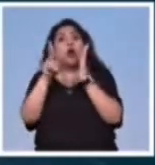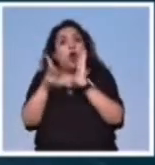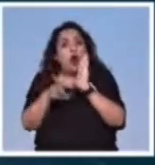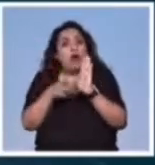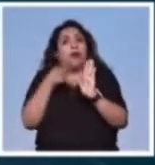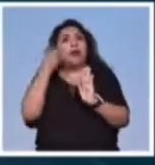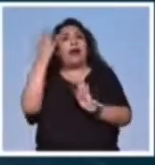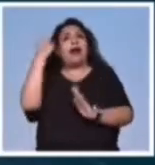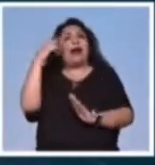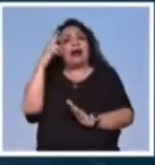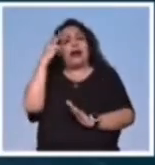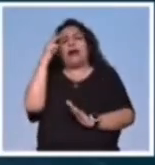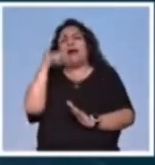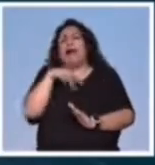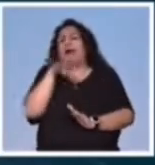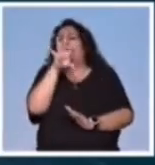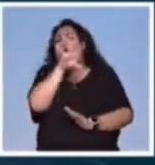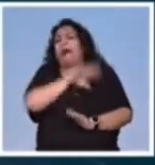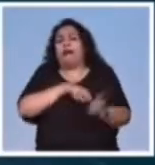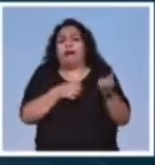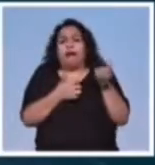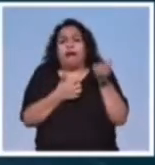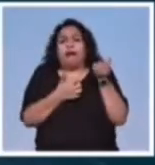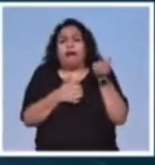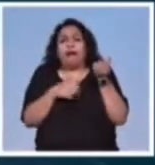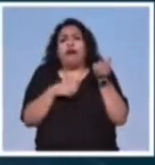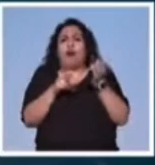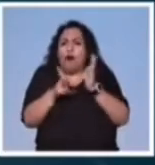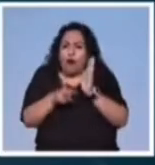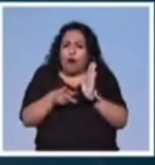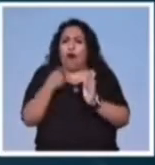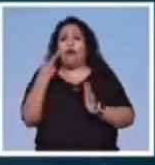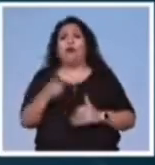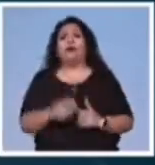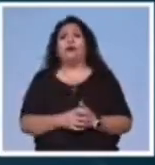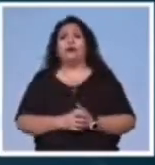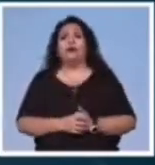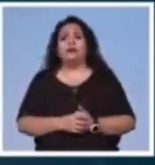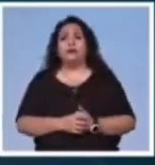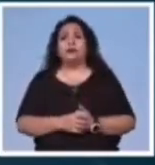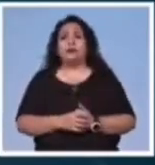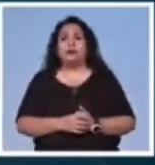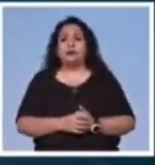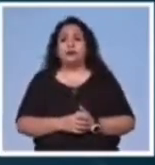roots. And I just fell in love with the instrument all over again.